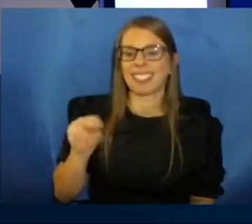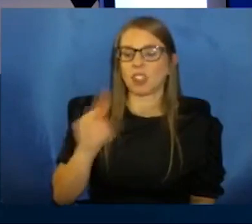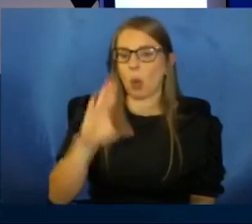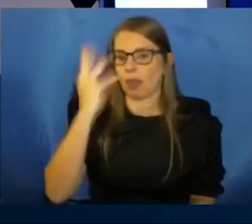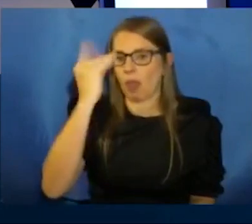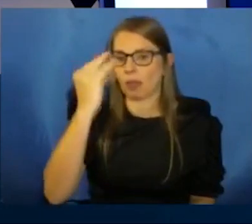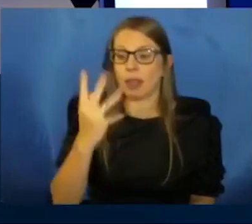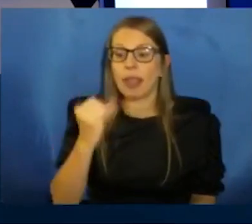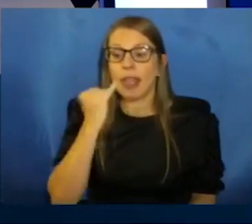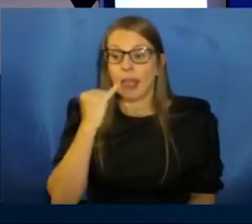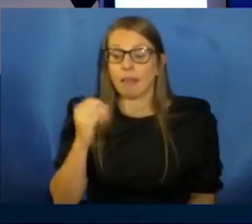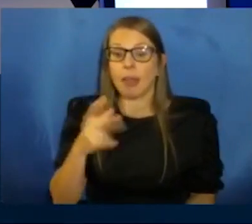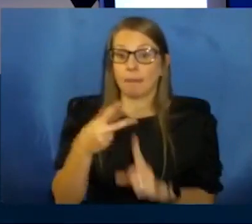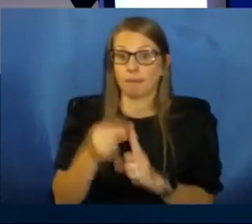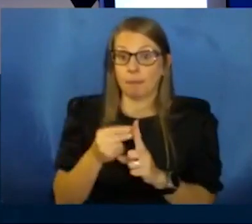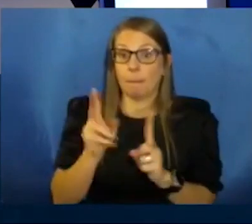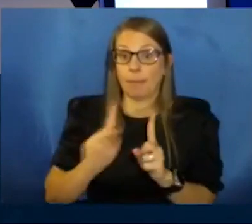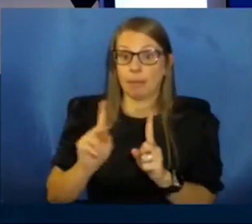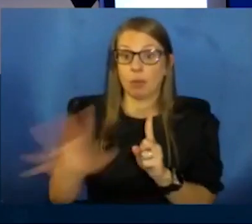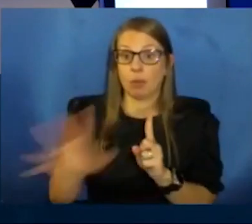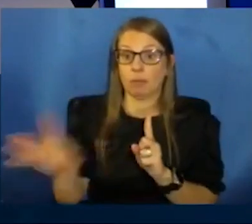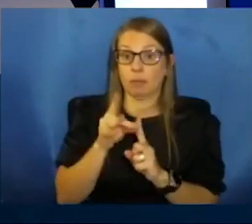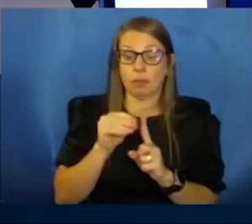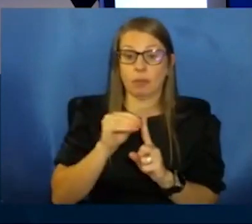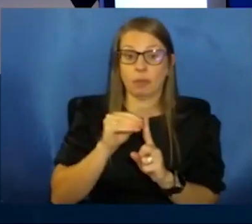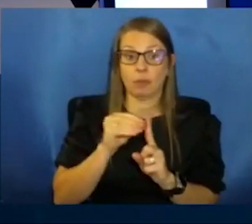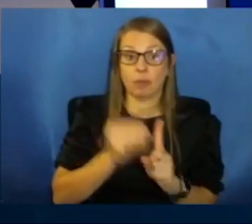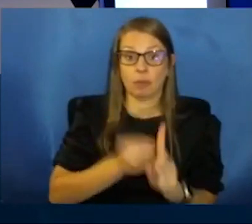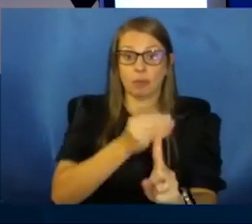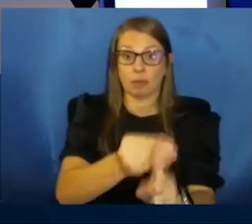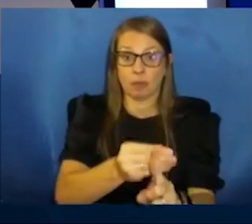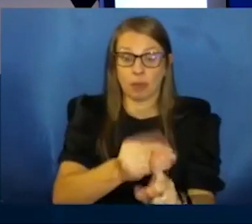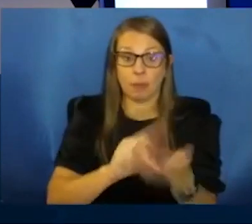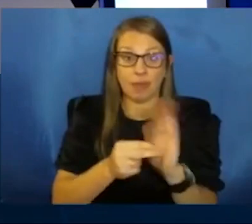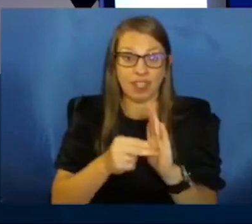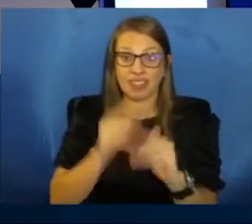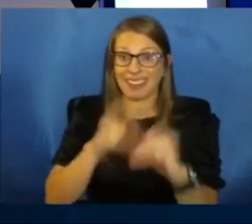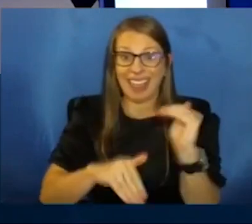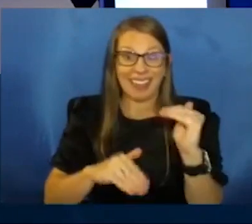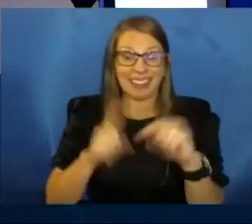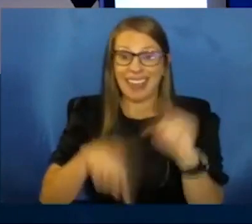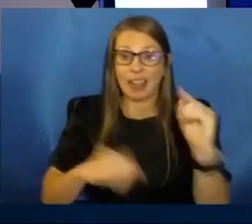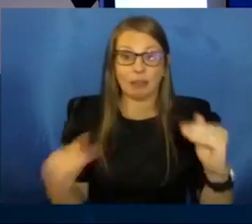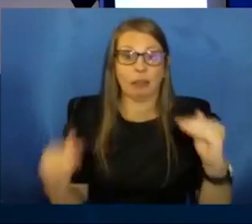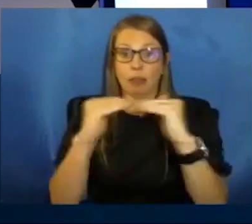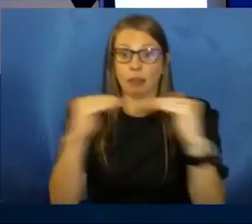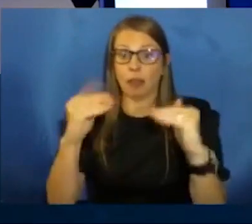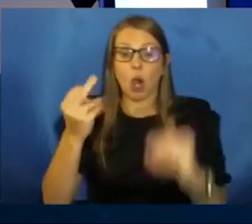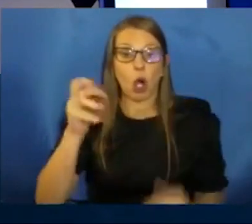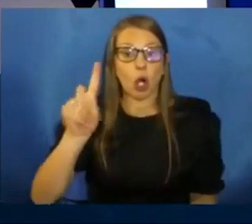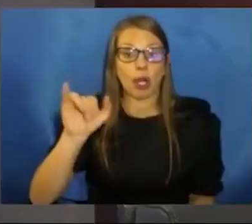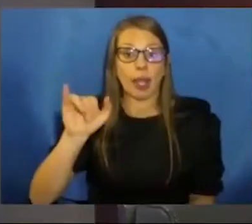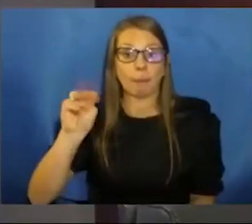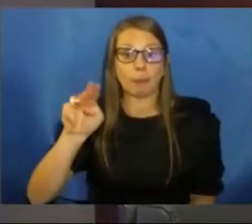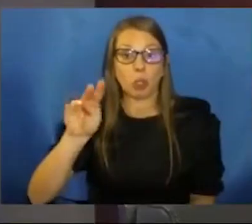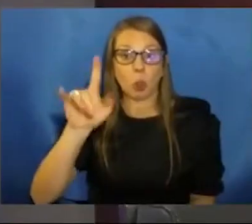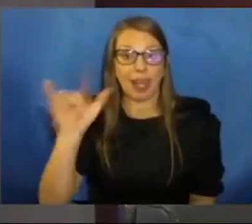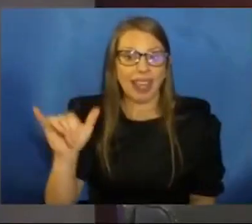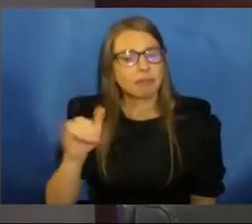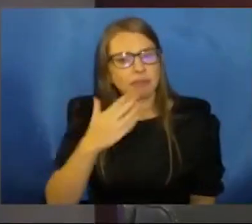not masked. You know, it may be a little bit more risky, but certainly I think if we're talking about just the relationship with you and your